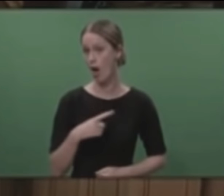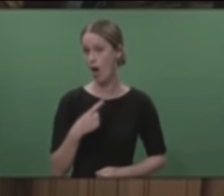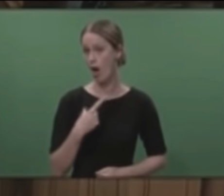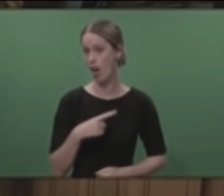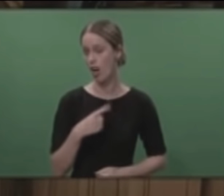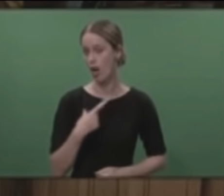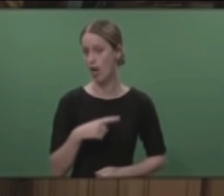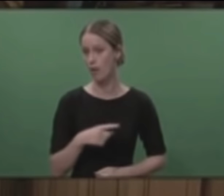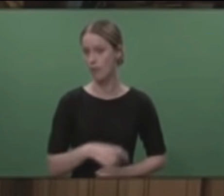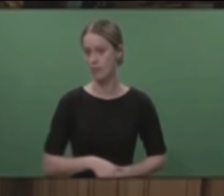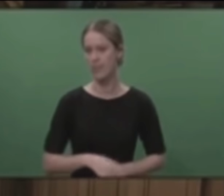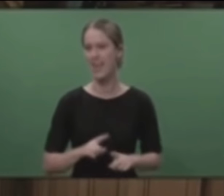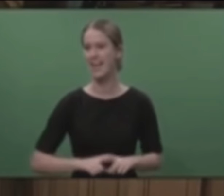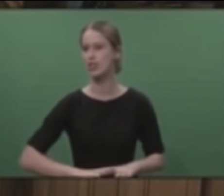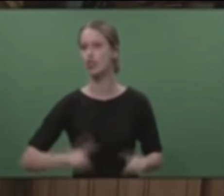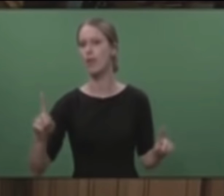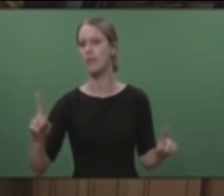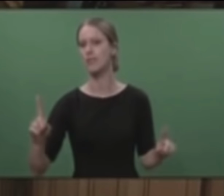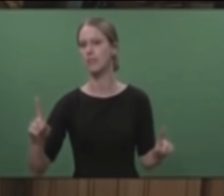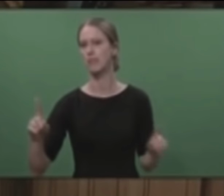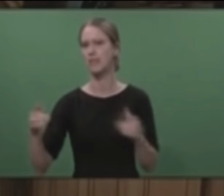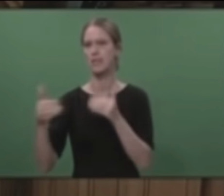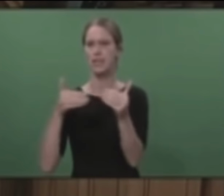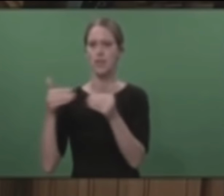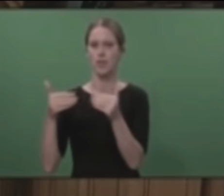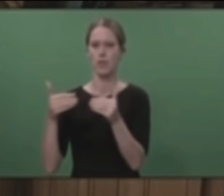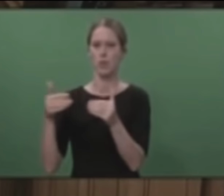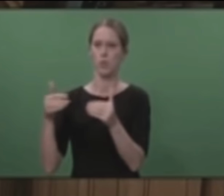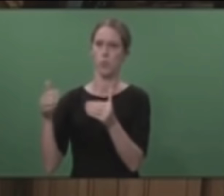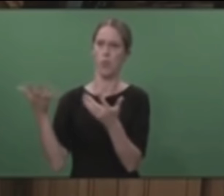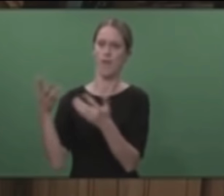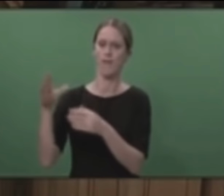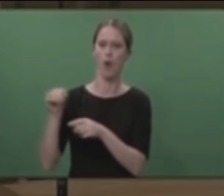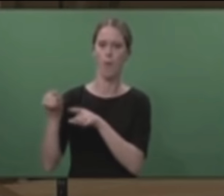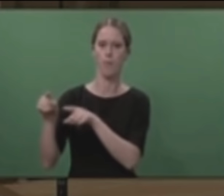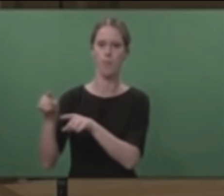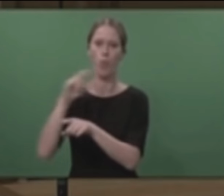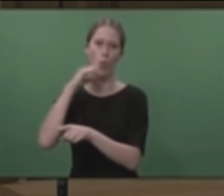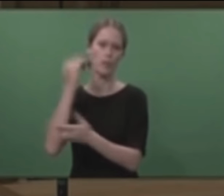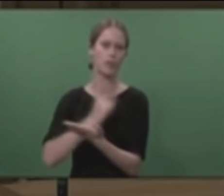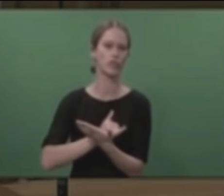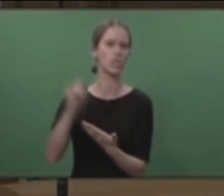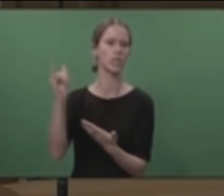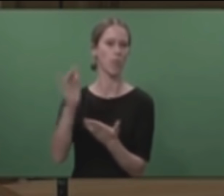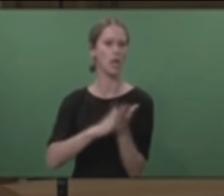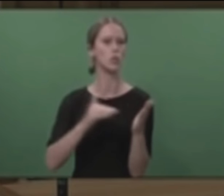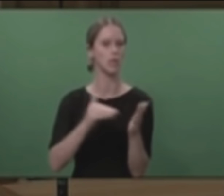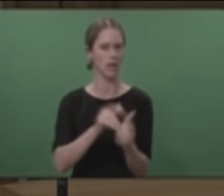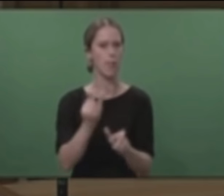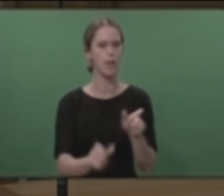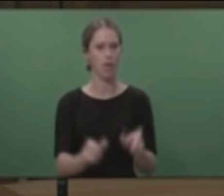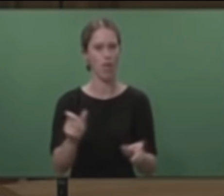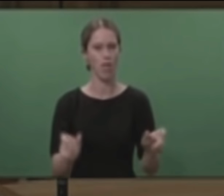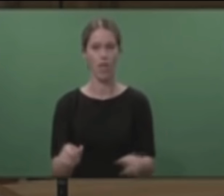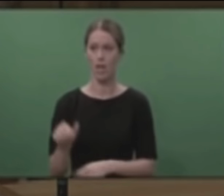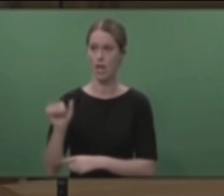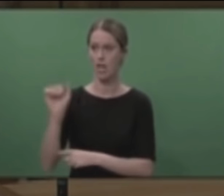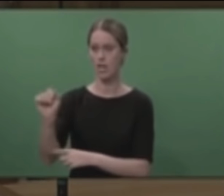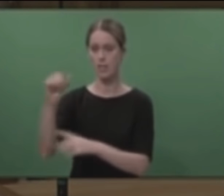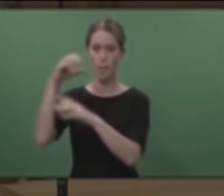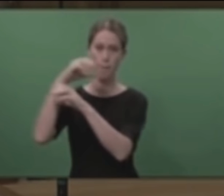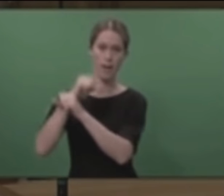Because violent extremism, whatever its origin or form or creed, is utterly rejected by New Zealanders. His creed,